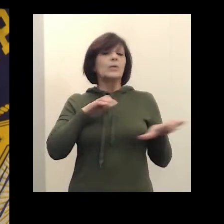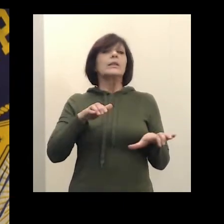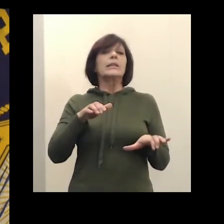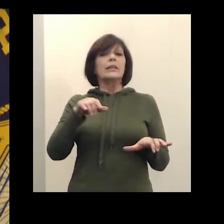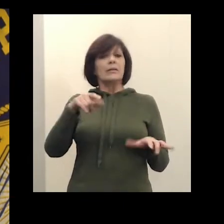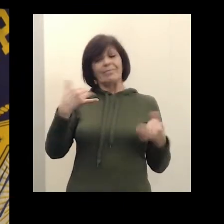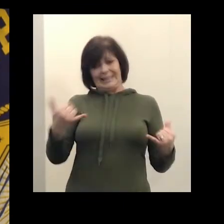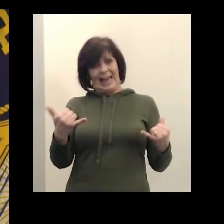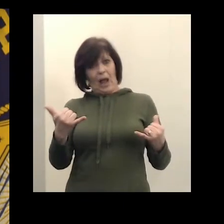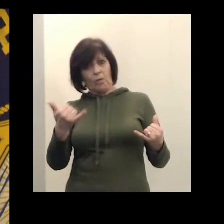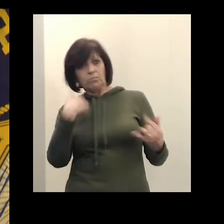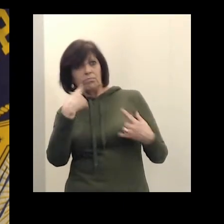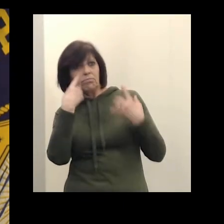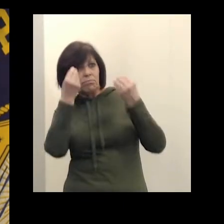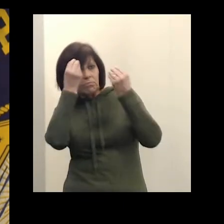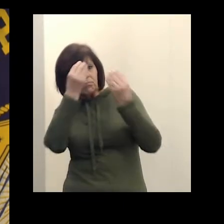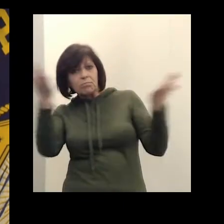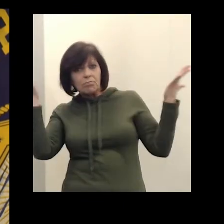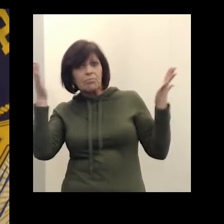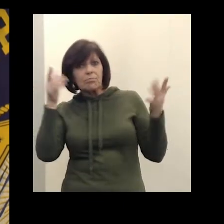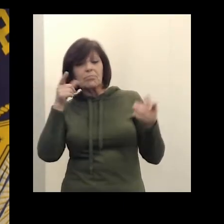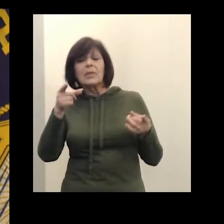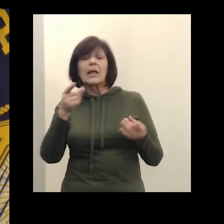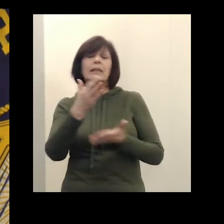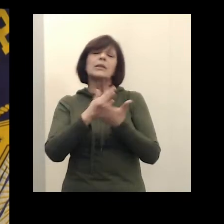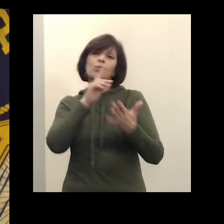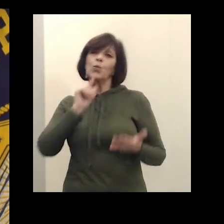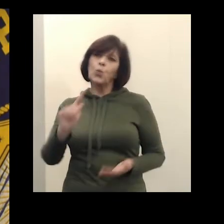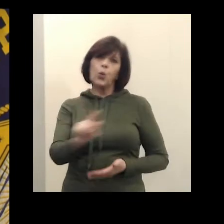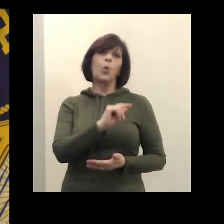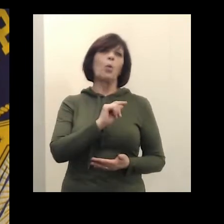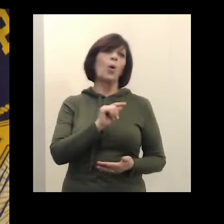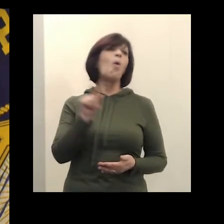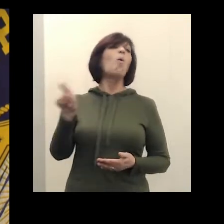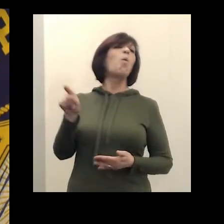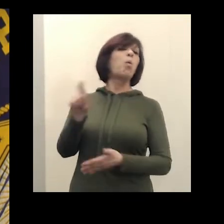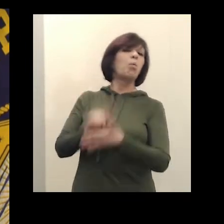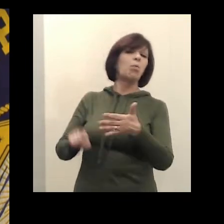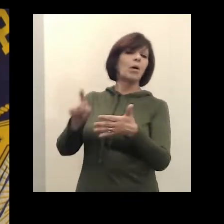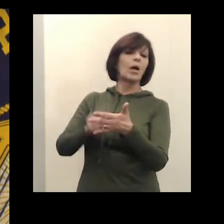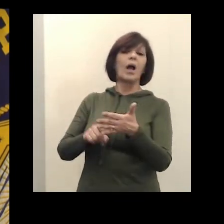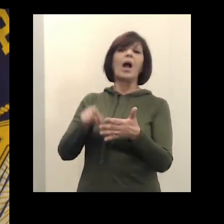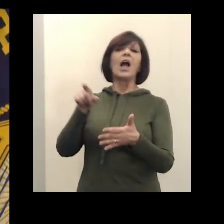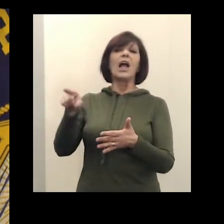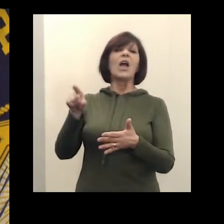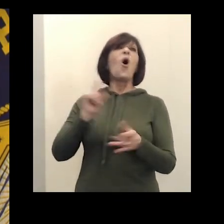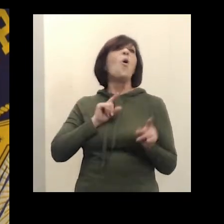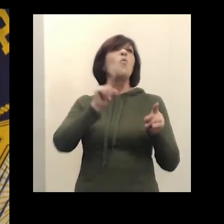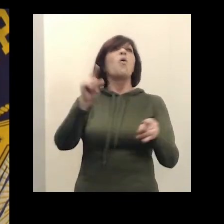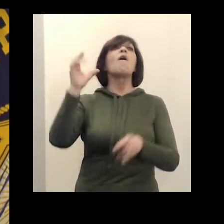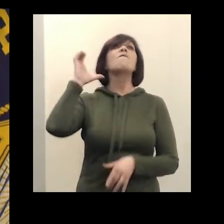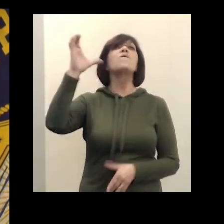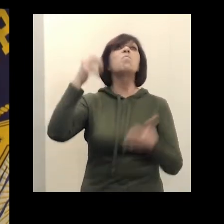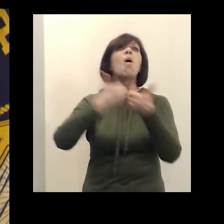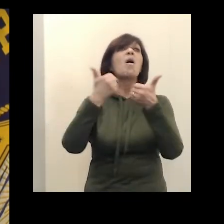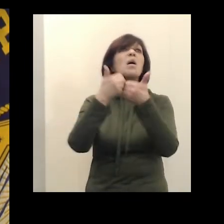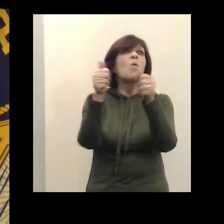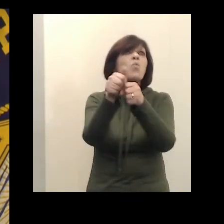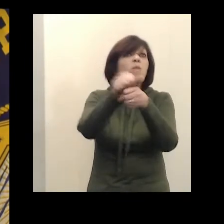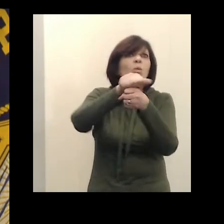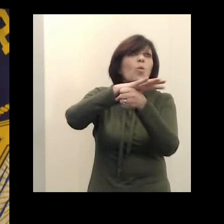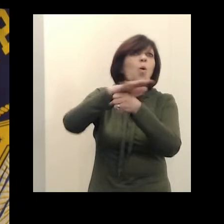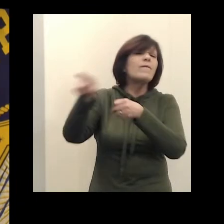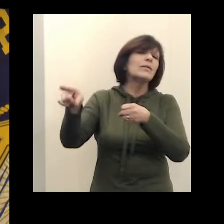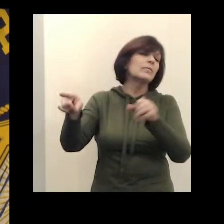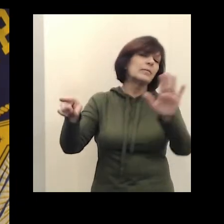I want it to be known because there were some rumors that were being spread that I was seen at the football game and other places and I was COVID, and the answer